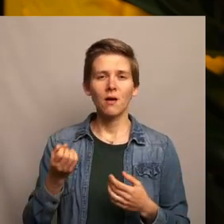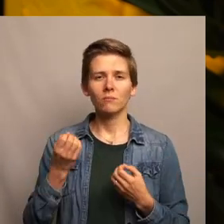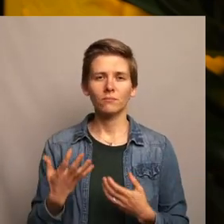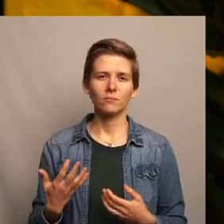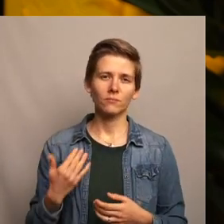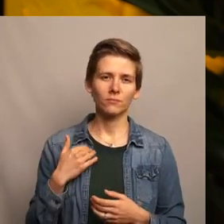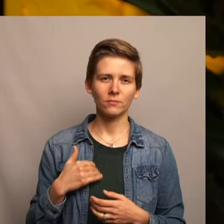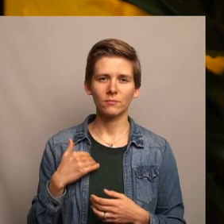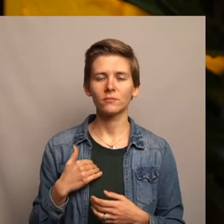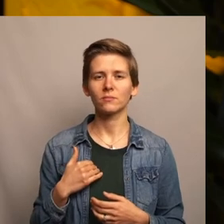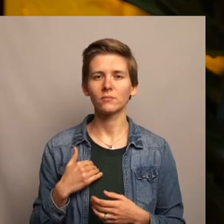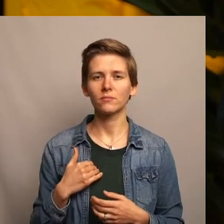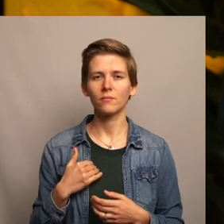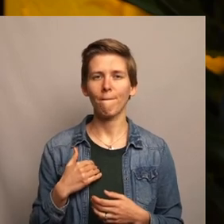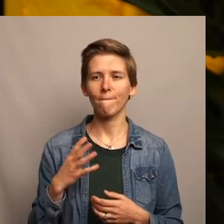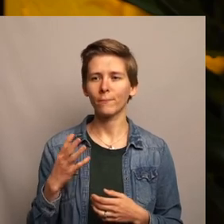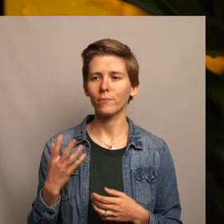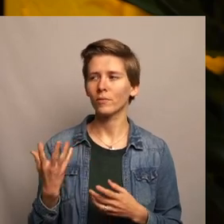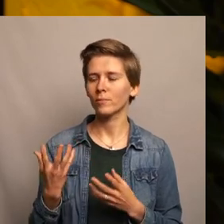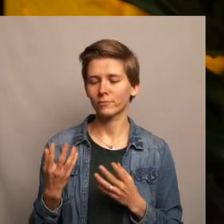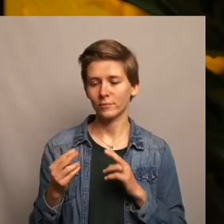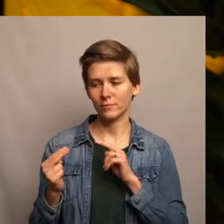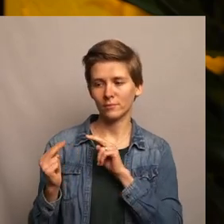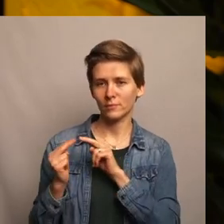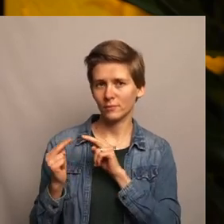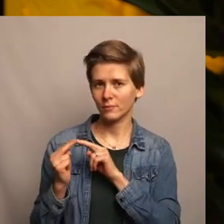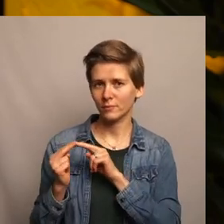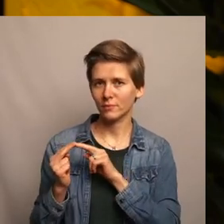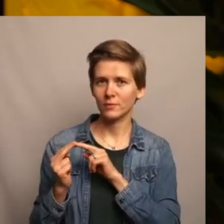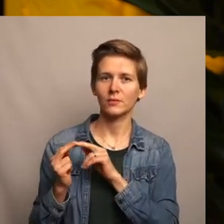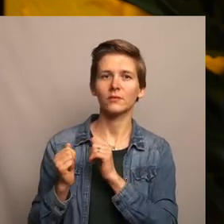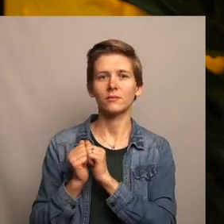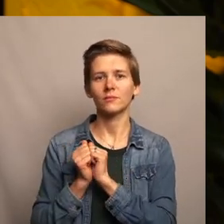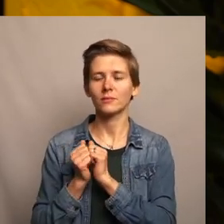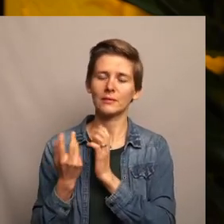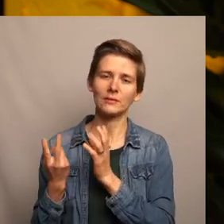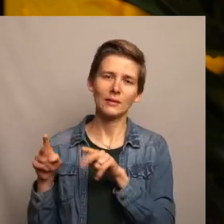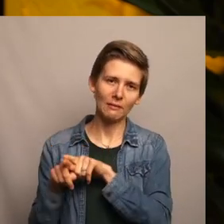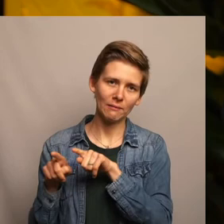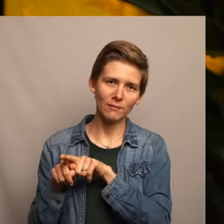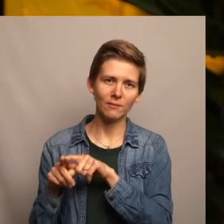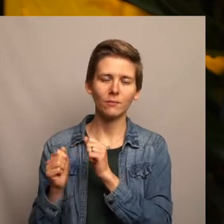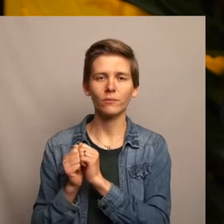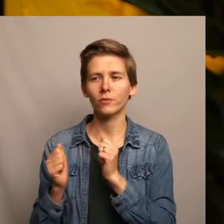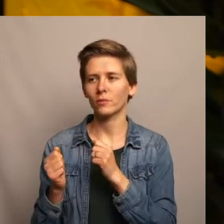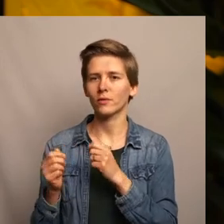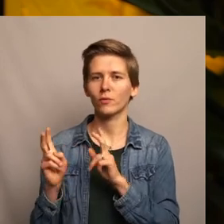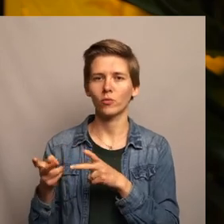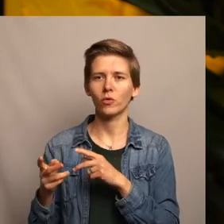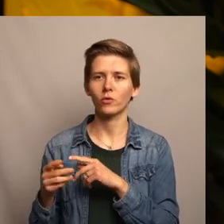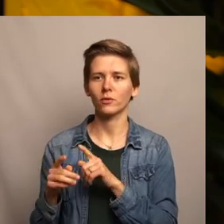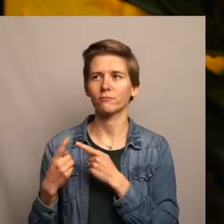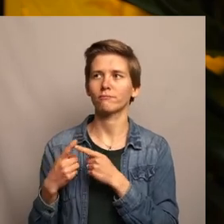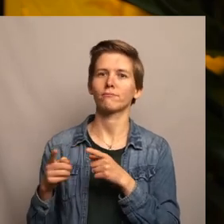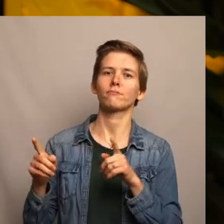weirdly close, but at the same time very distant from the situation. But at the same time, for example, like Luca